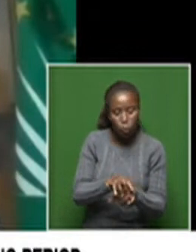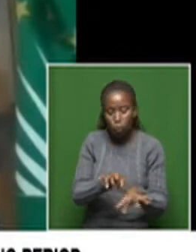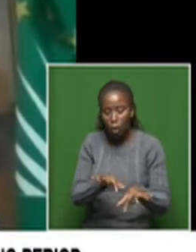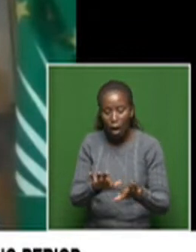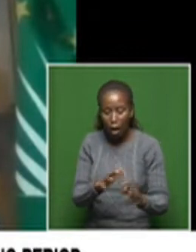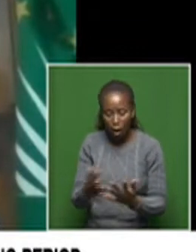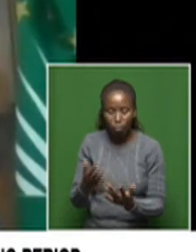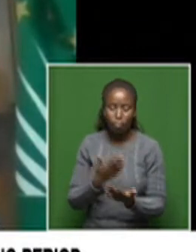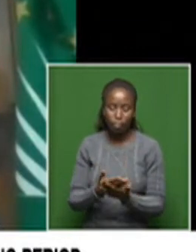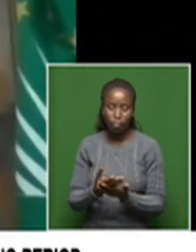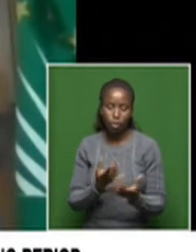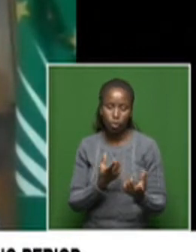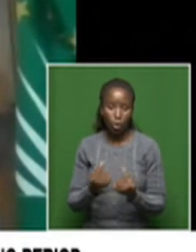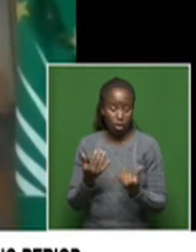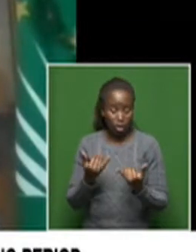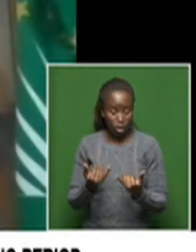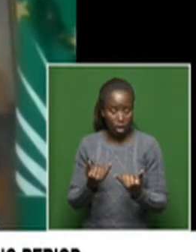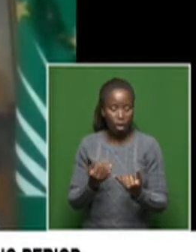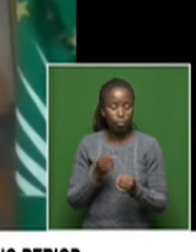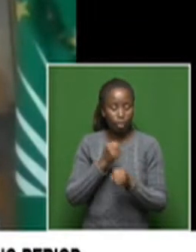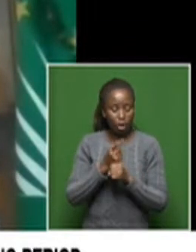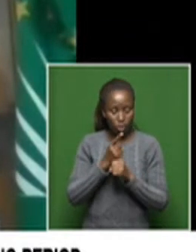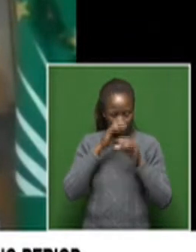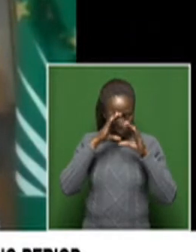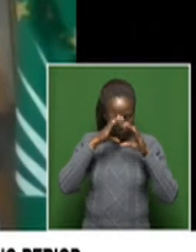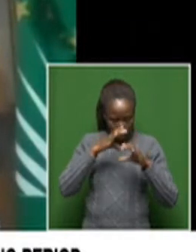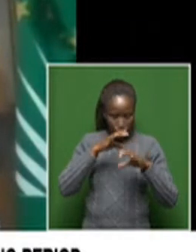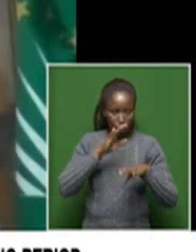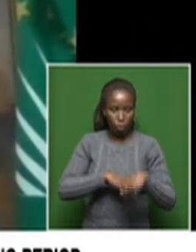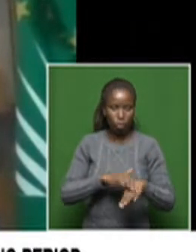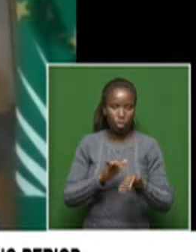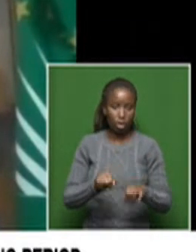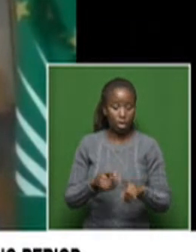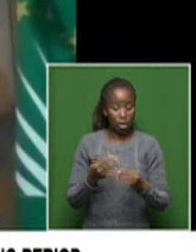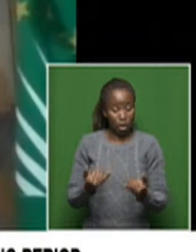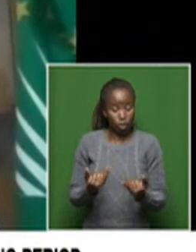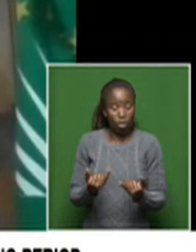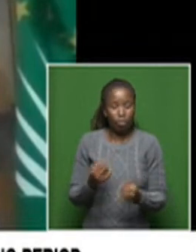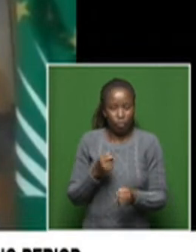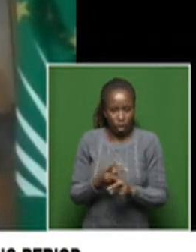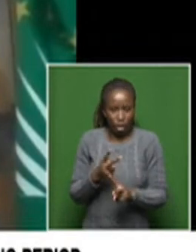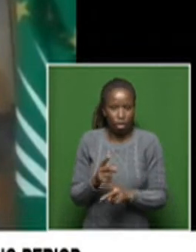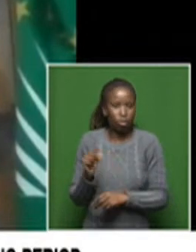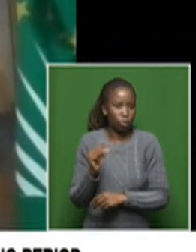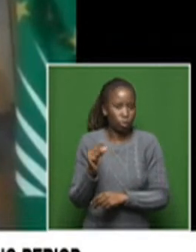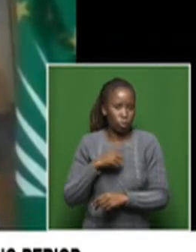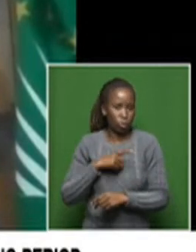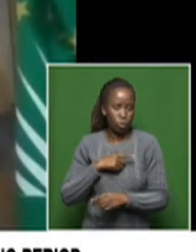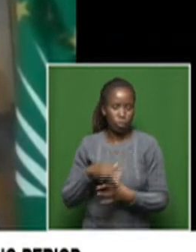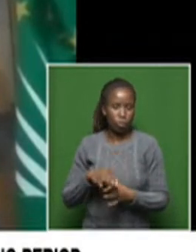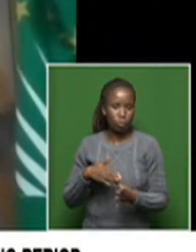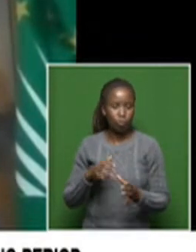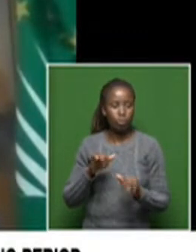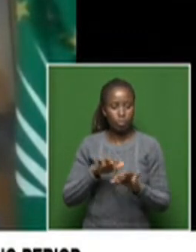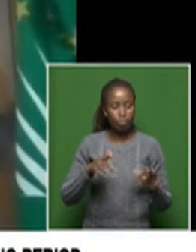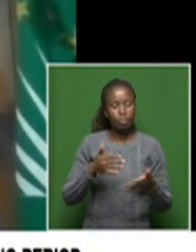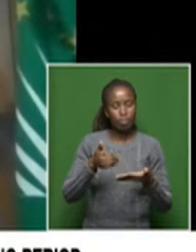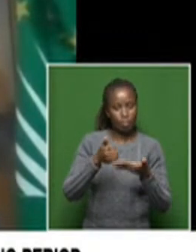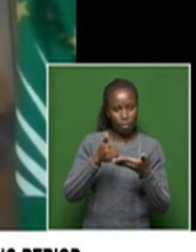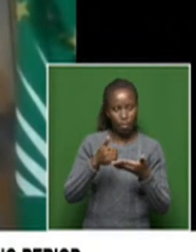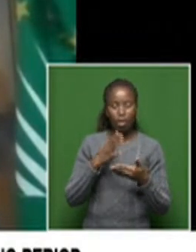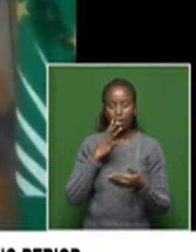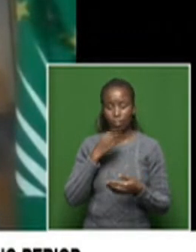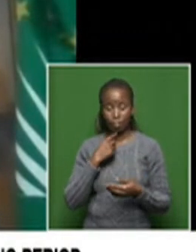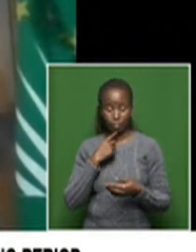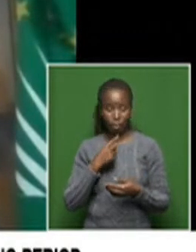So we are zooming into Gauteng, and today we are finalizing, because the province has also asked us to help them in terms of ensuring that we can